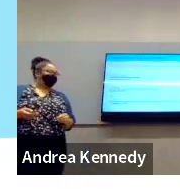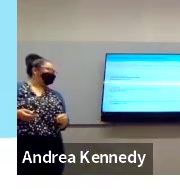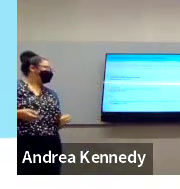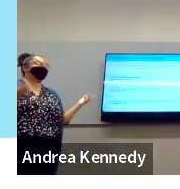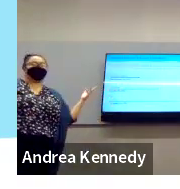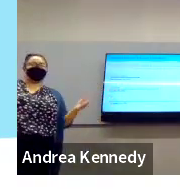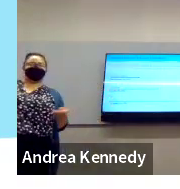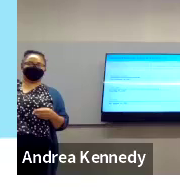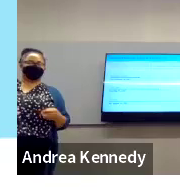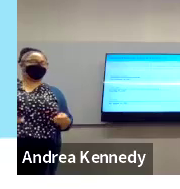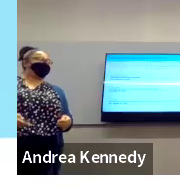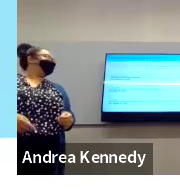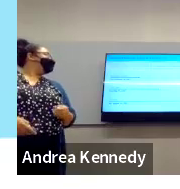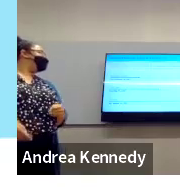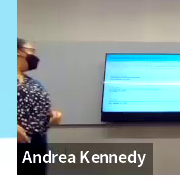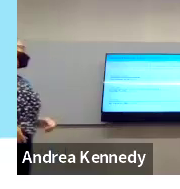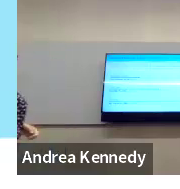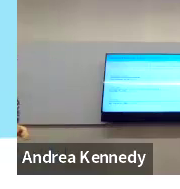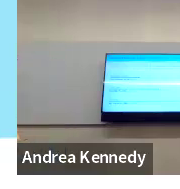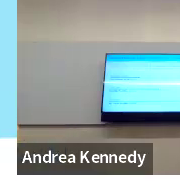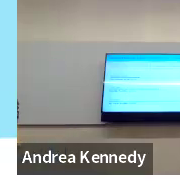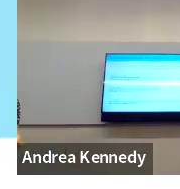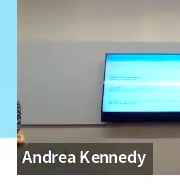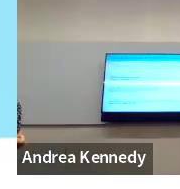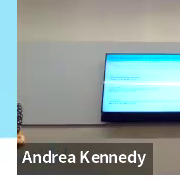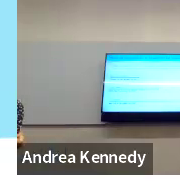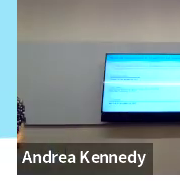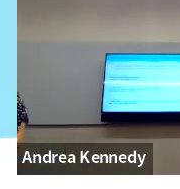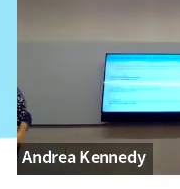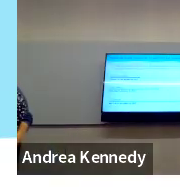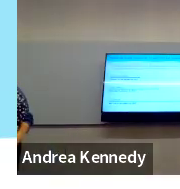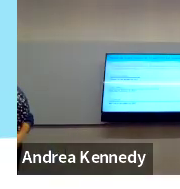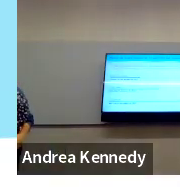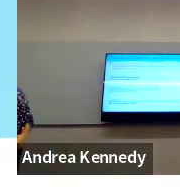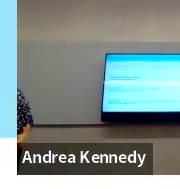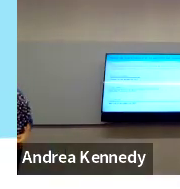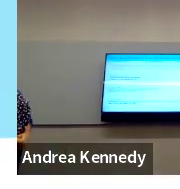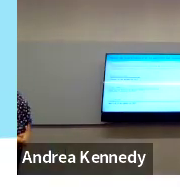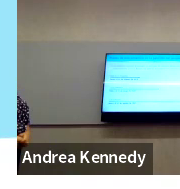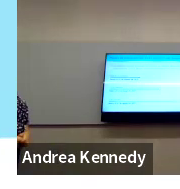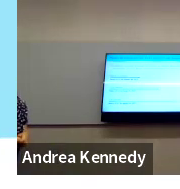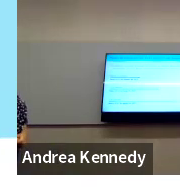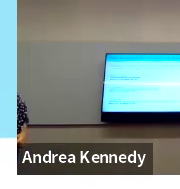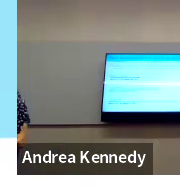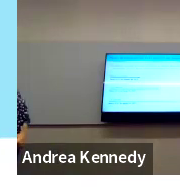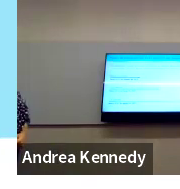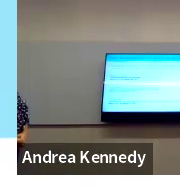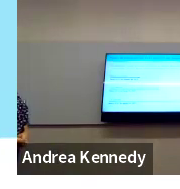2025, for an example. So, aquí podemos ver los plazos que tienen los propietarios para hacer